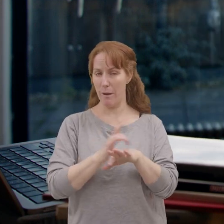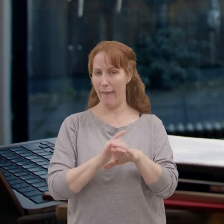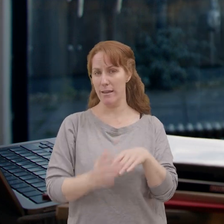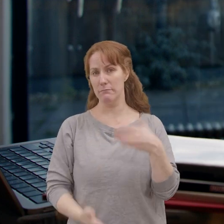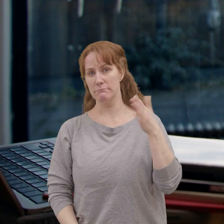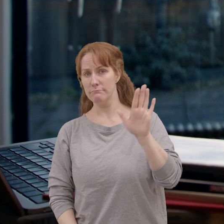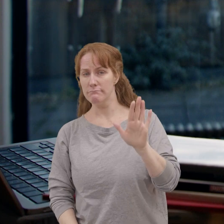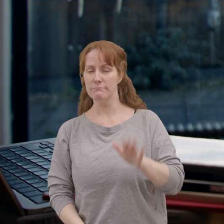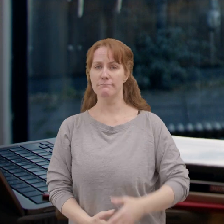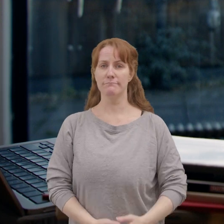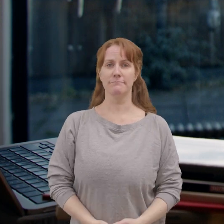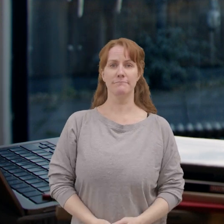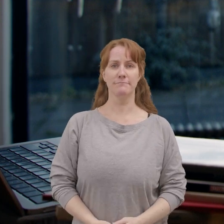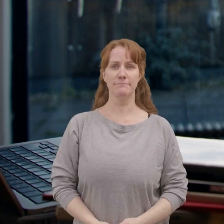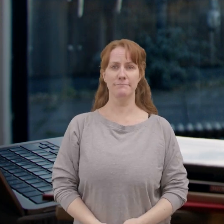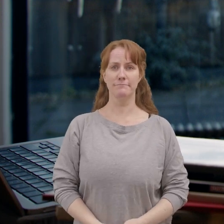my play.